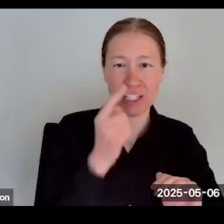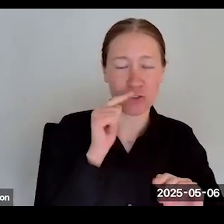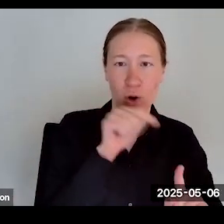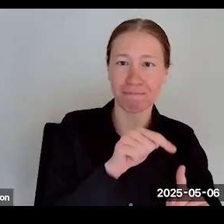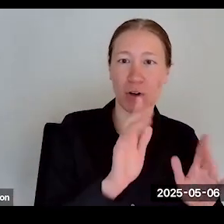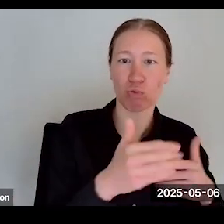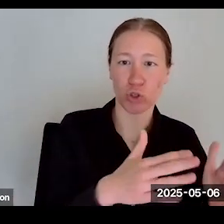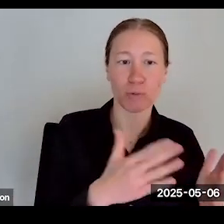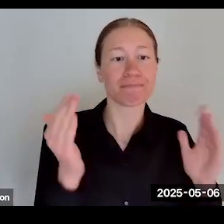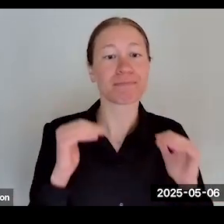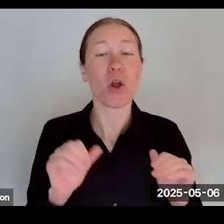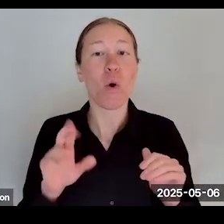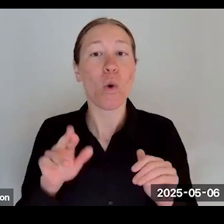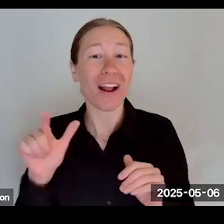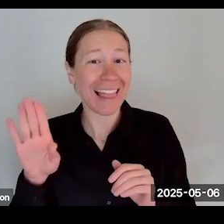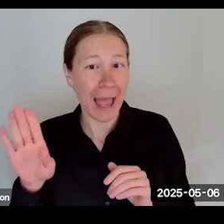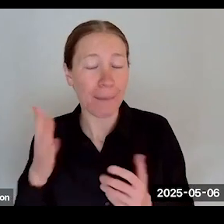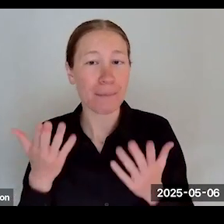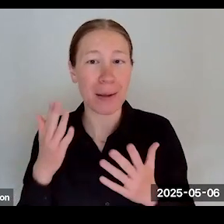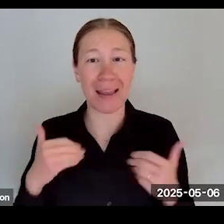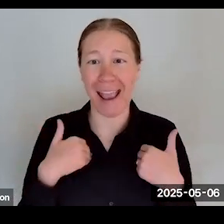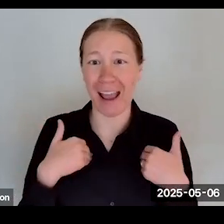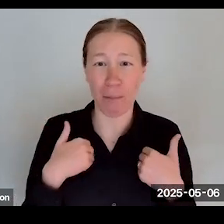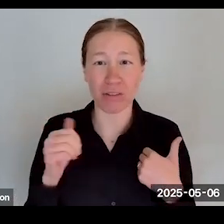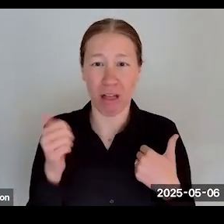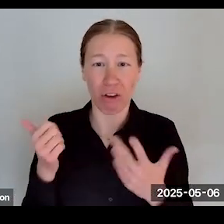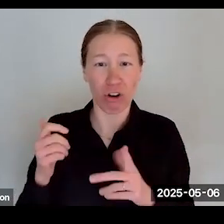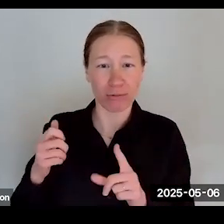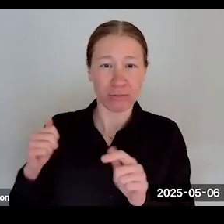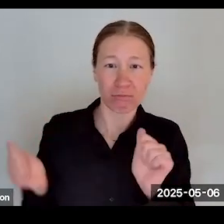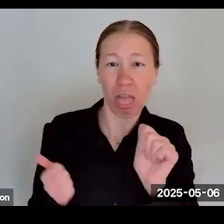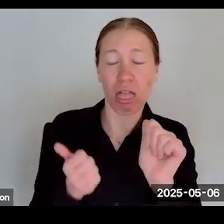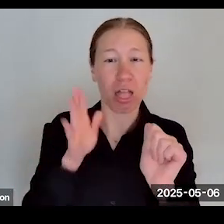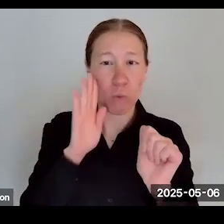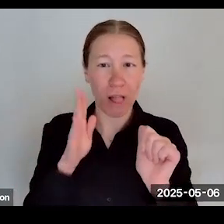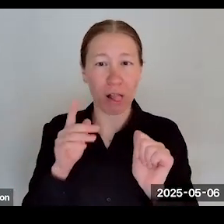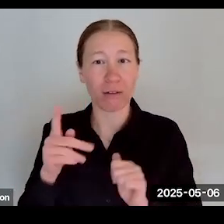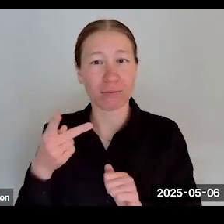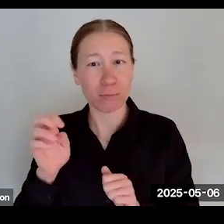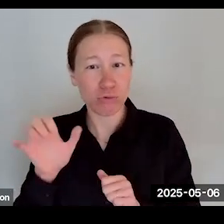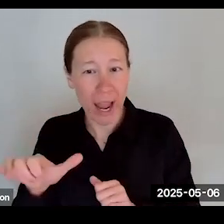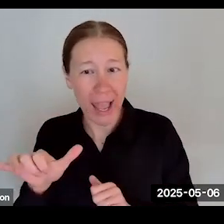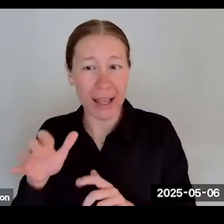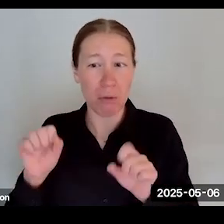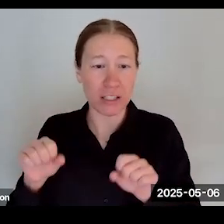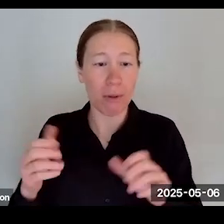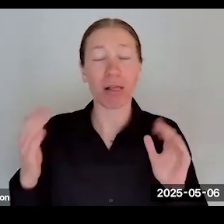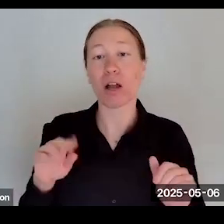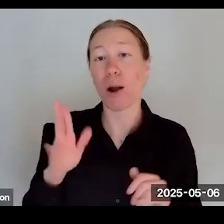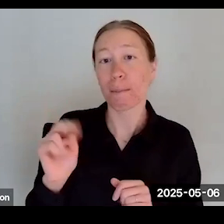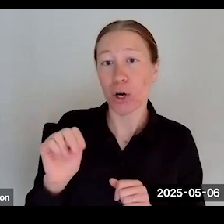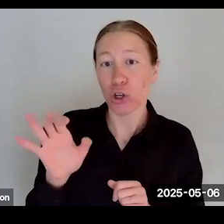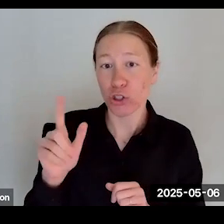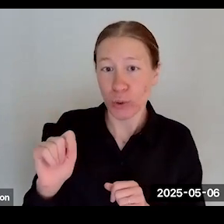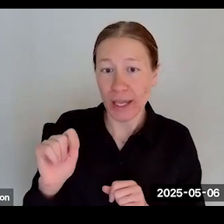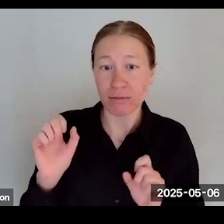a predator-prey relationship, or in a burn unit where sterilization is critical to patient care, or at